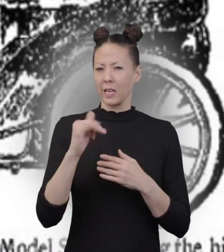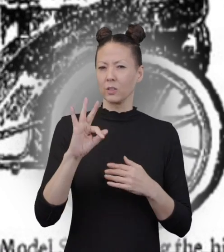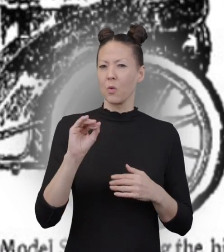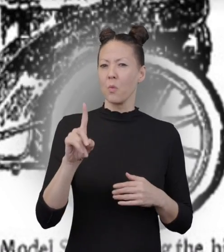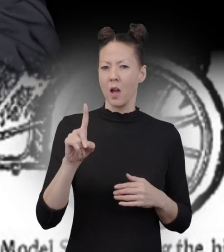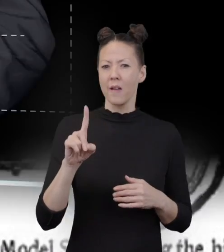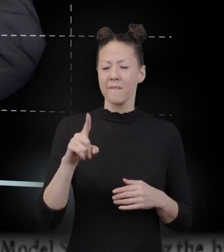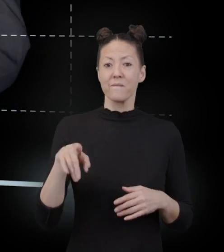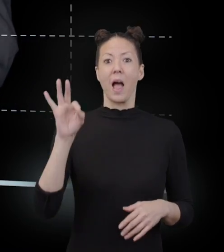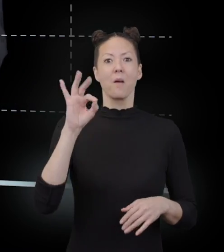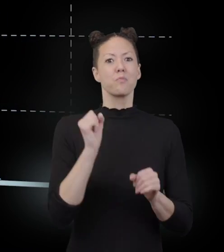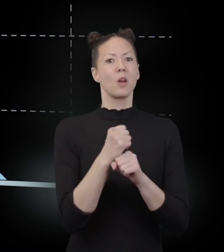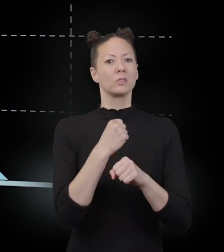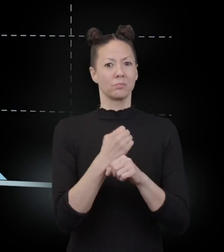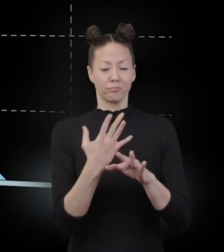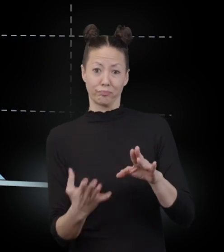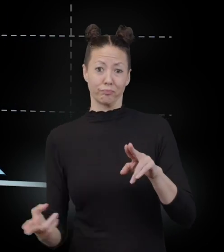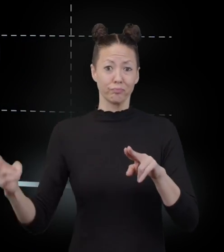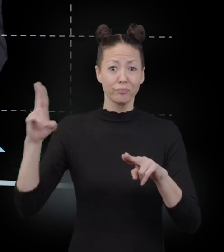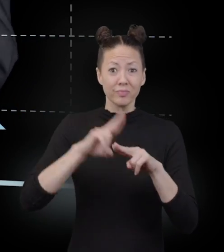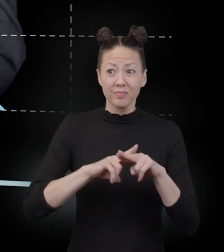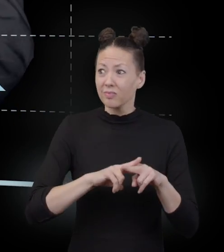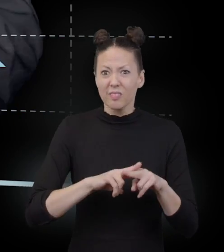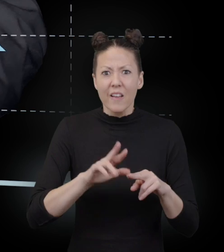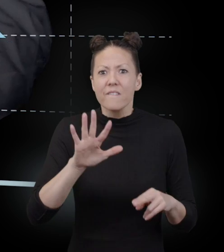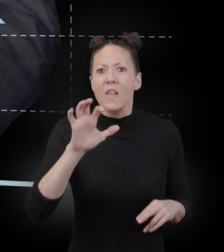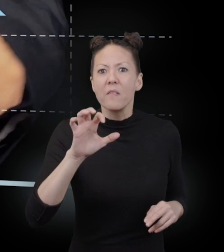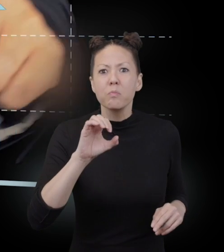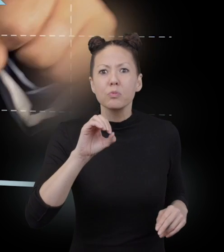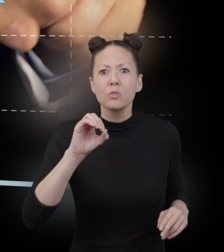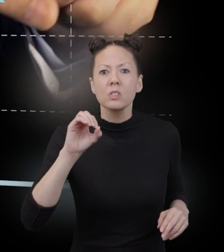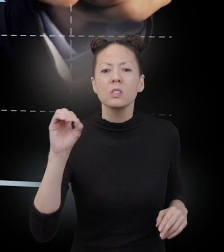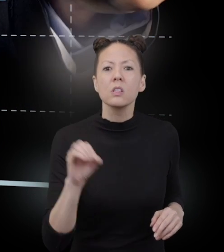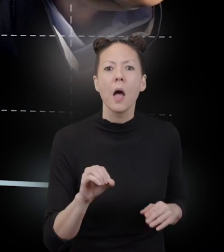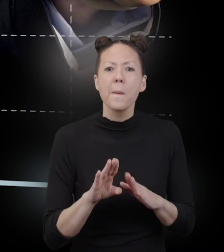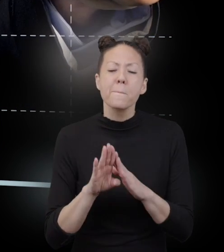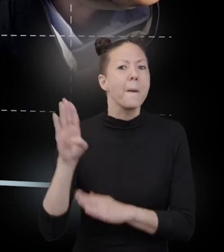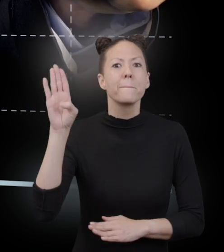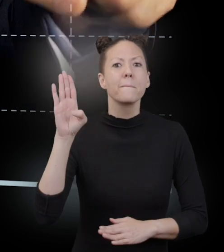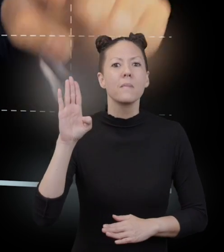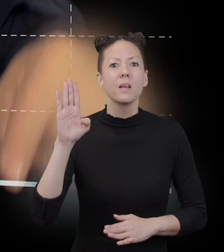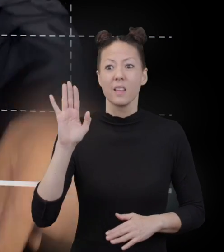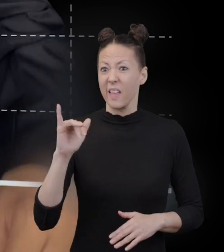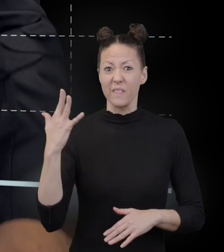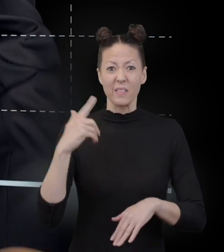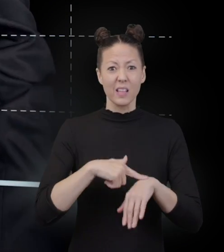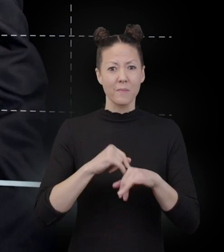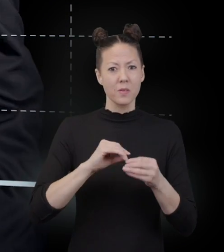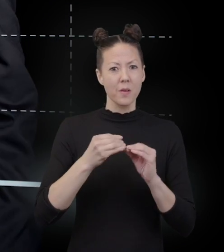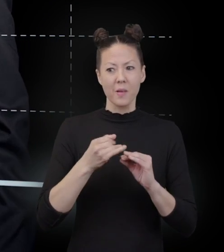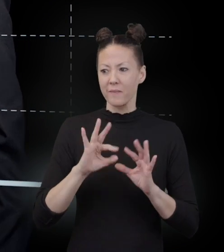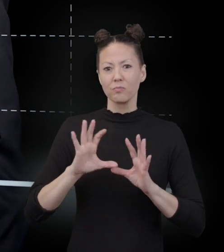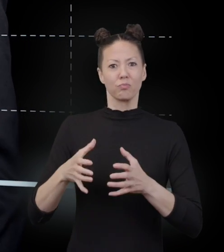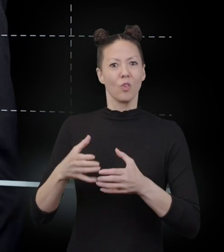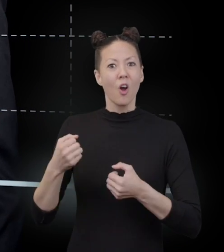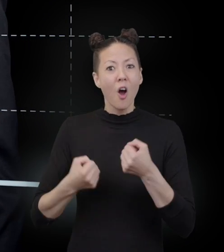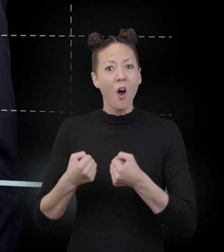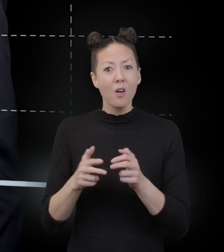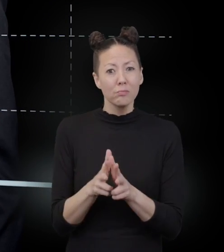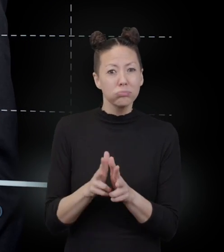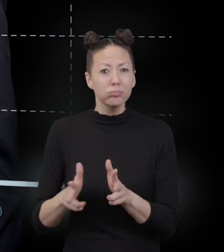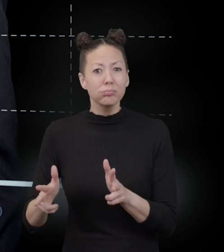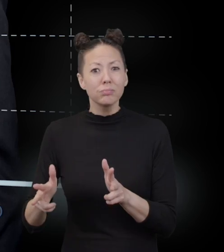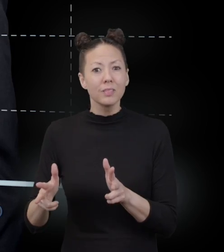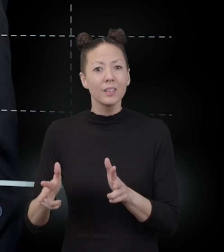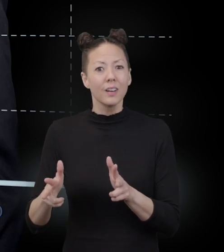he found that production increased by 500%. That's 5 times the number of cars that he could then sell